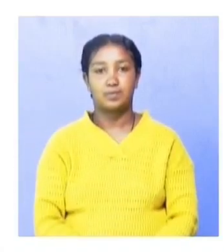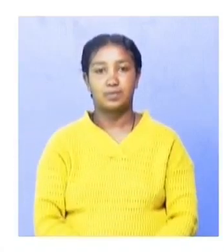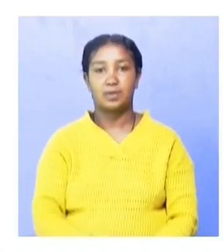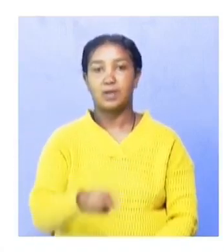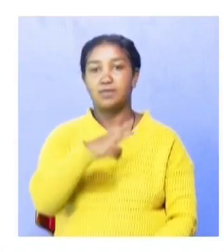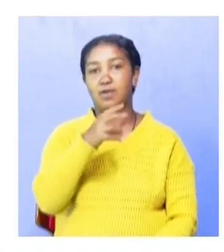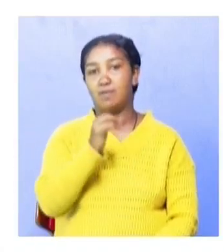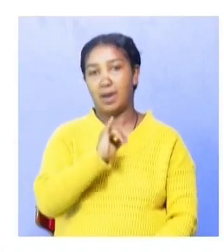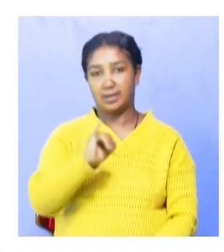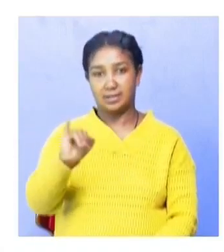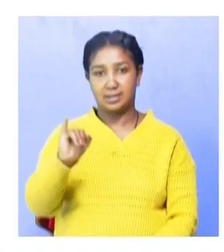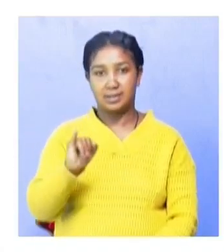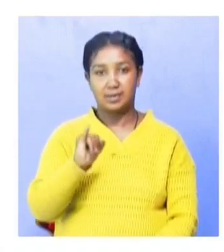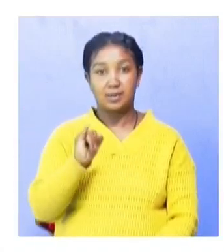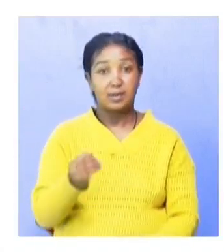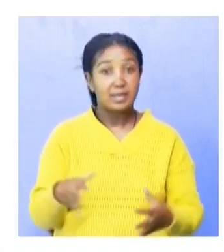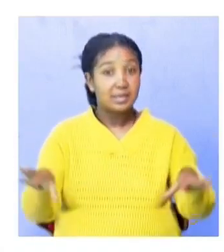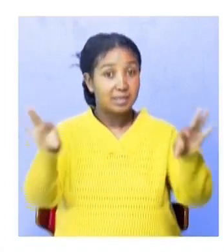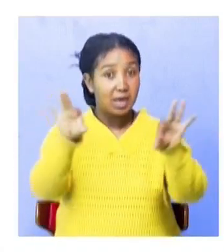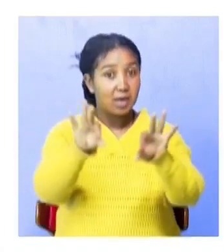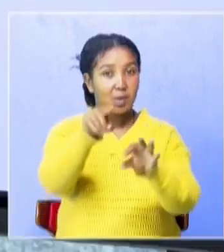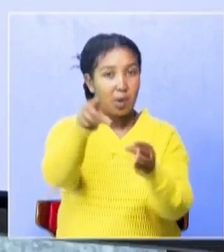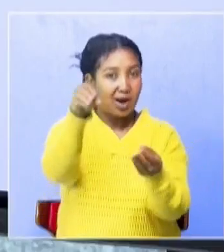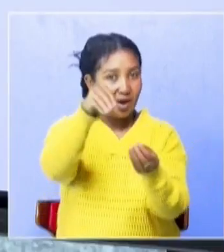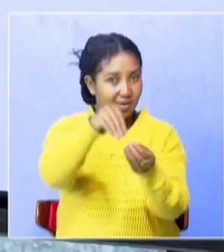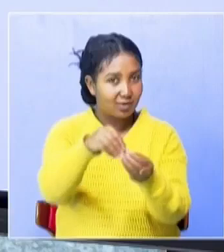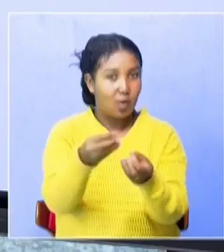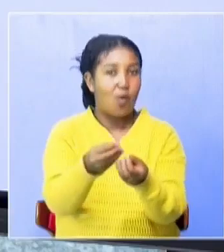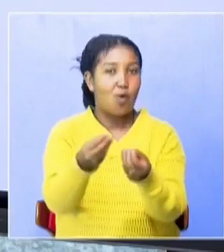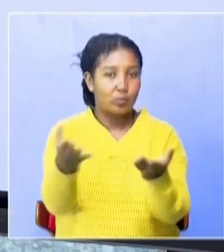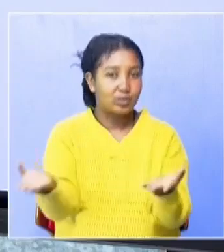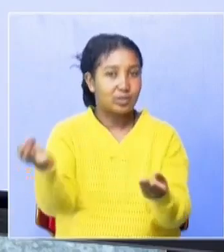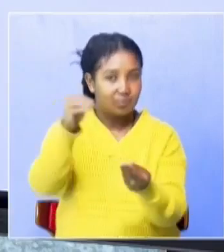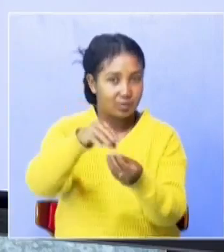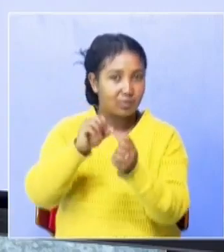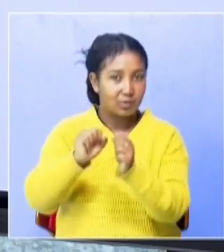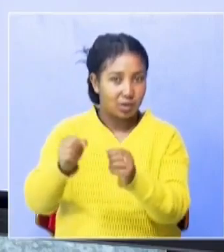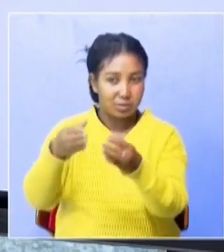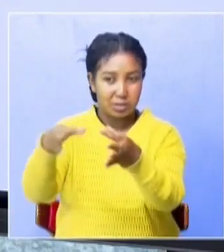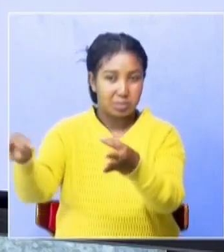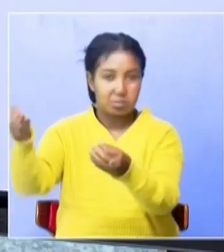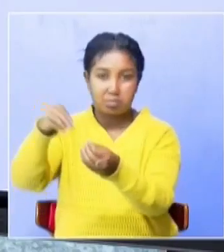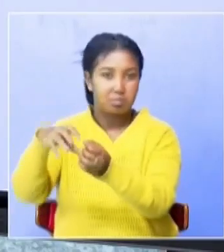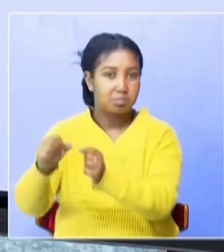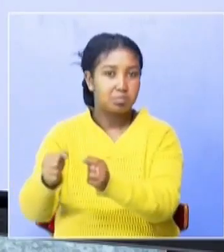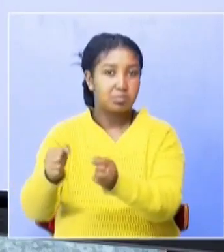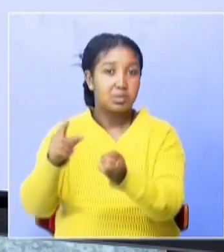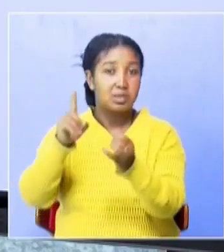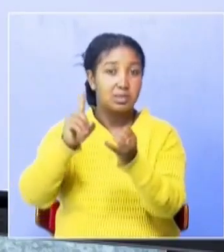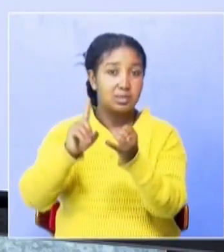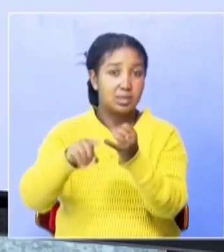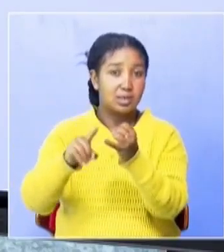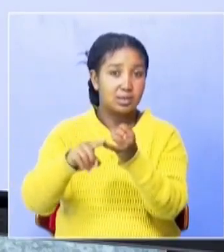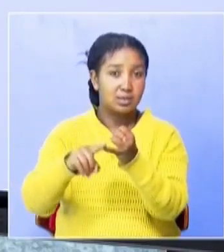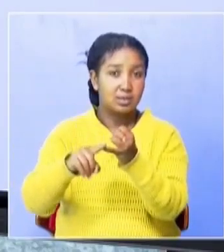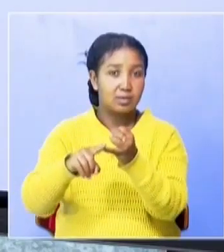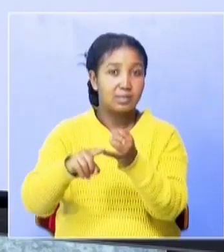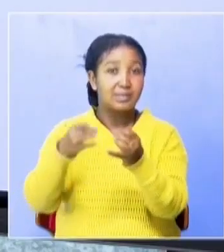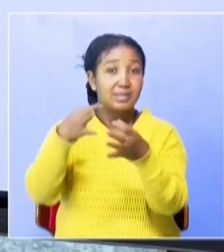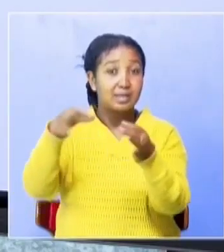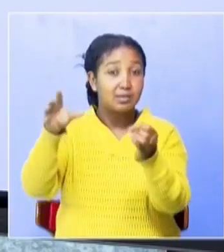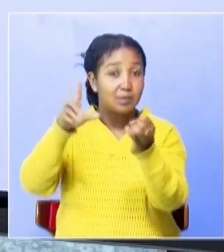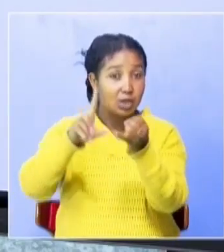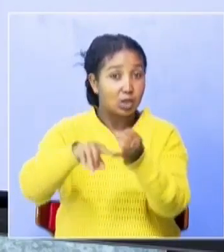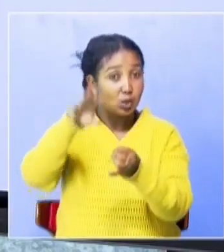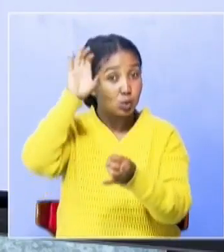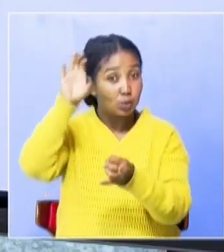Verb ing. If necessary, you can add complement or object. At the end of this sentence,